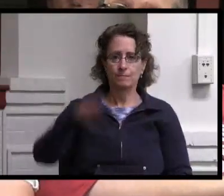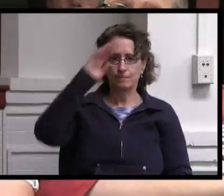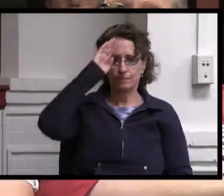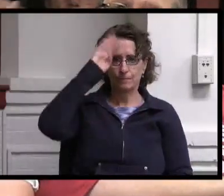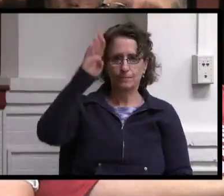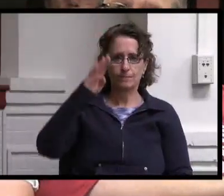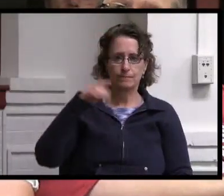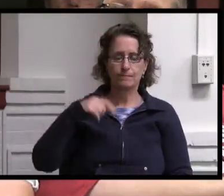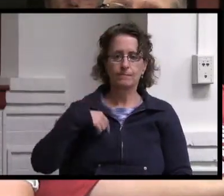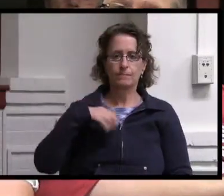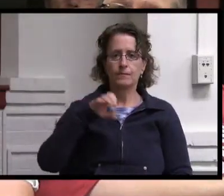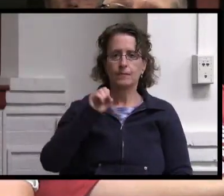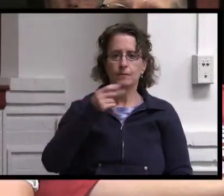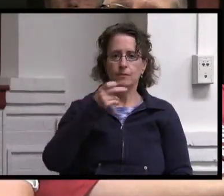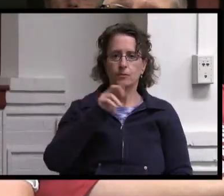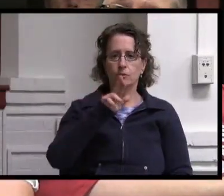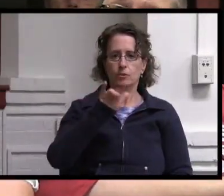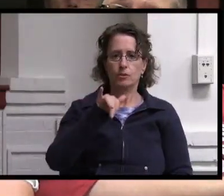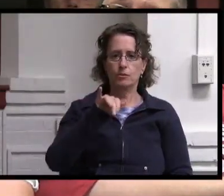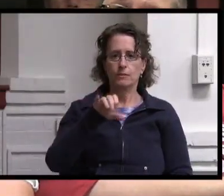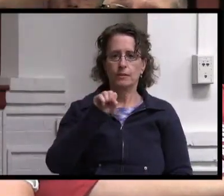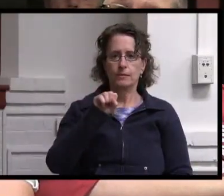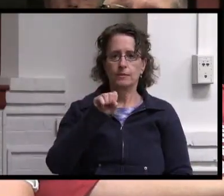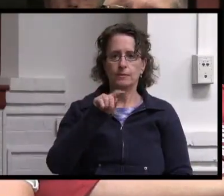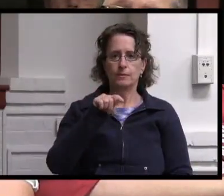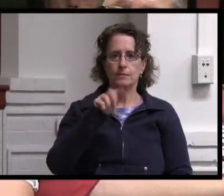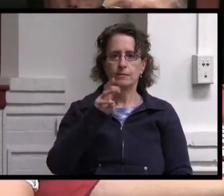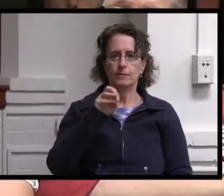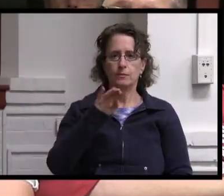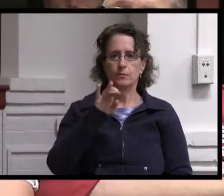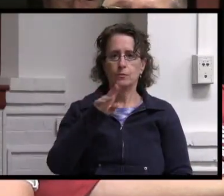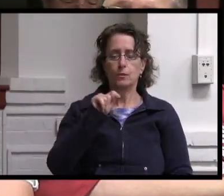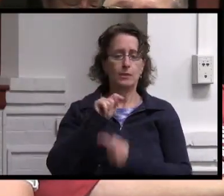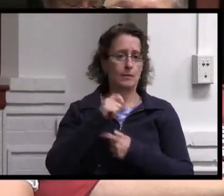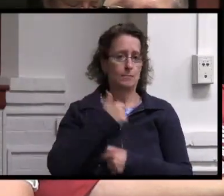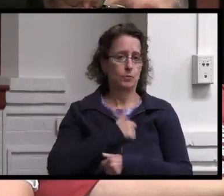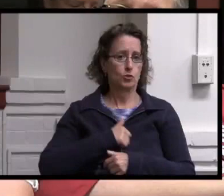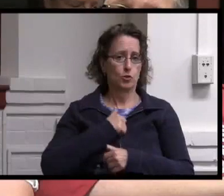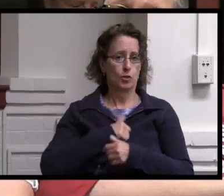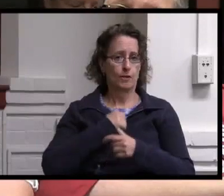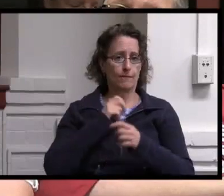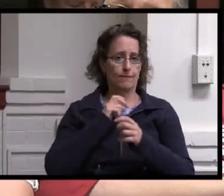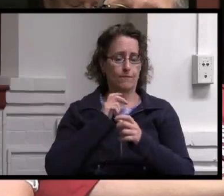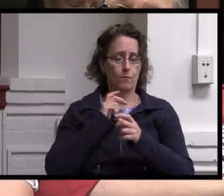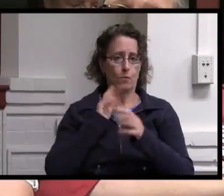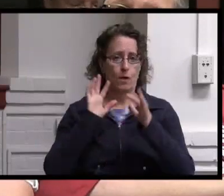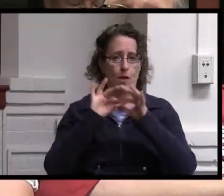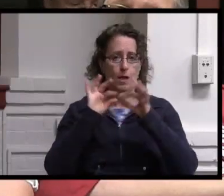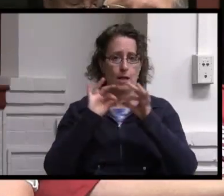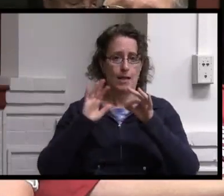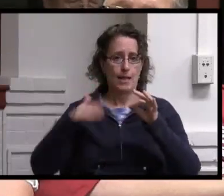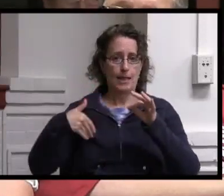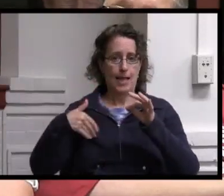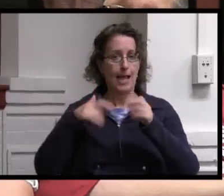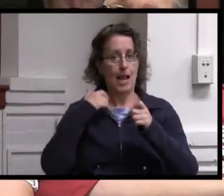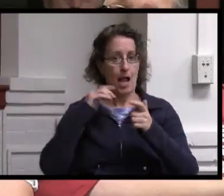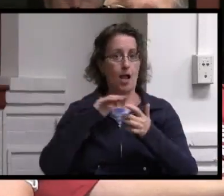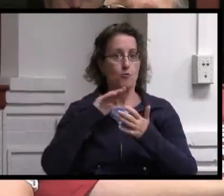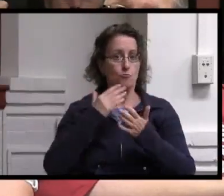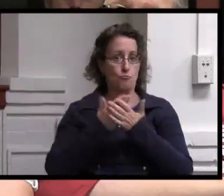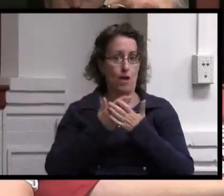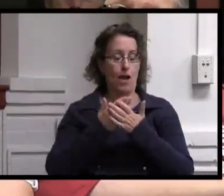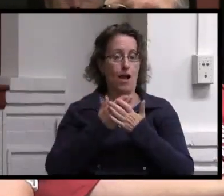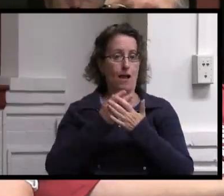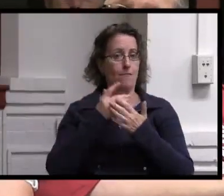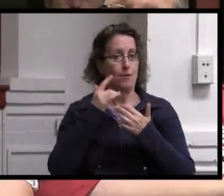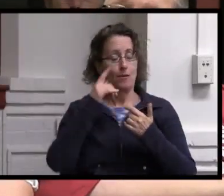Hi, Sherry Stewart. Sorry that I came in late to the conversation. This is actually the conversation I came in for tonight, and I was really hoping not